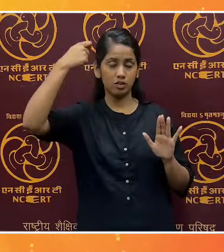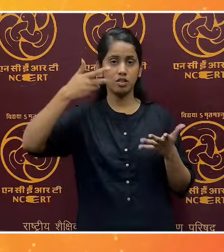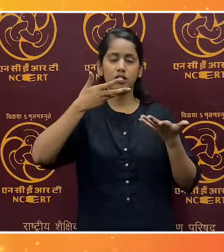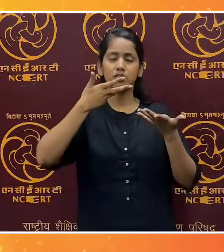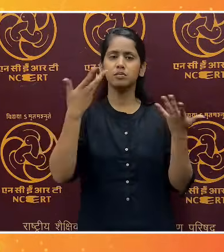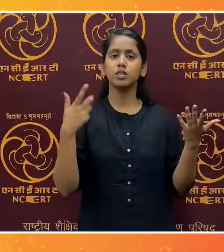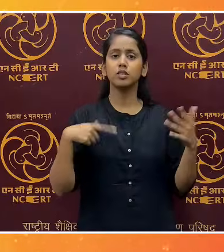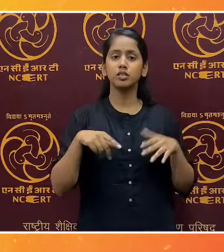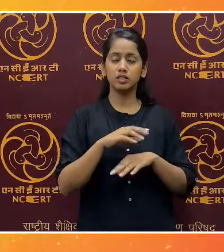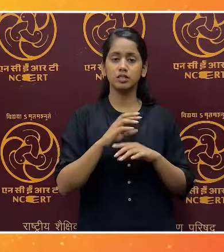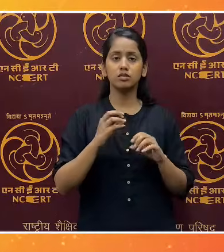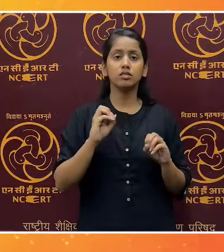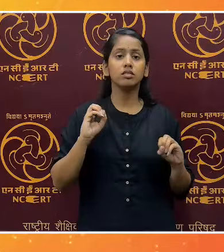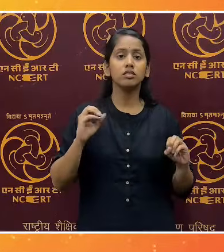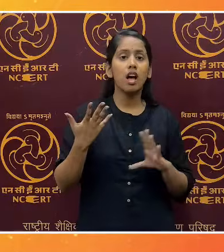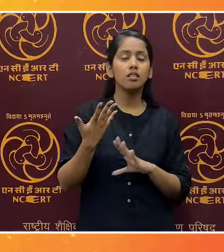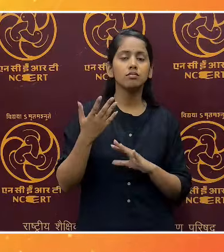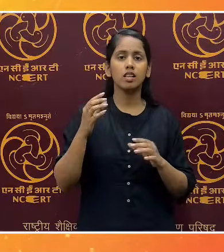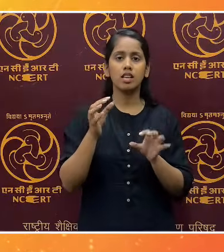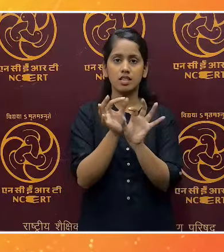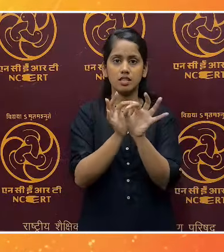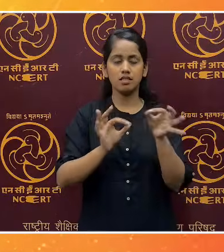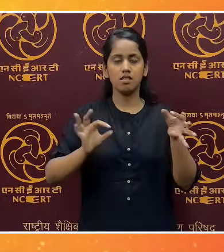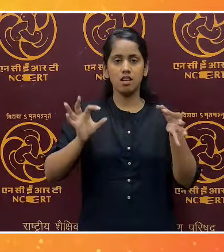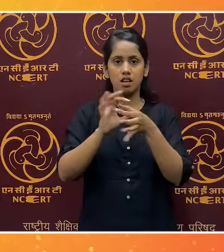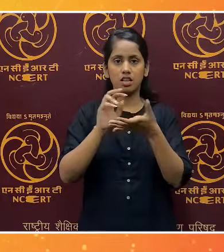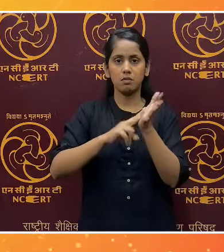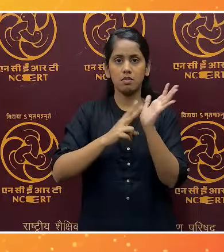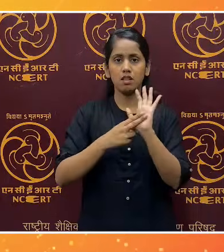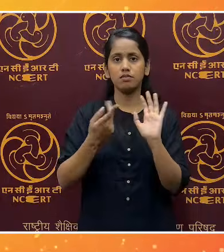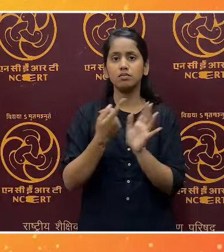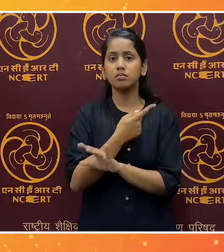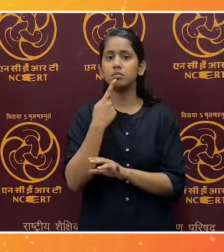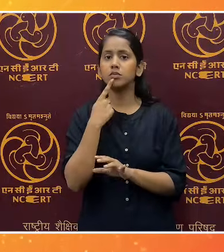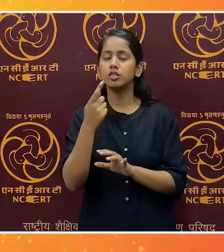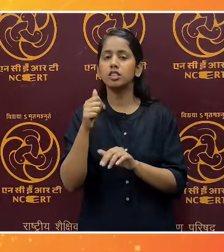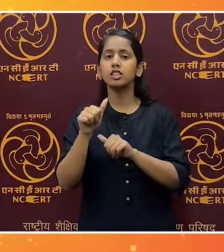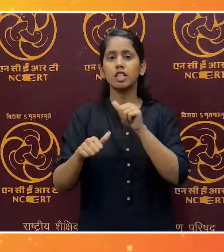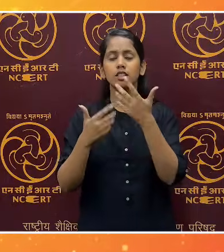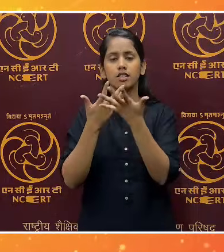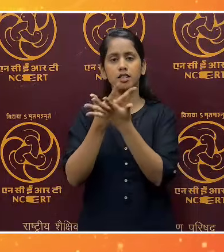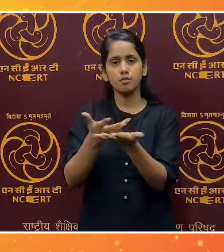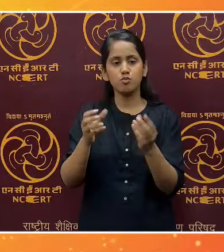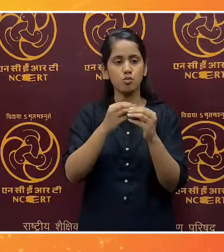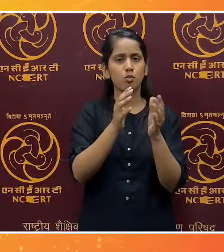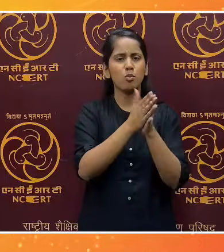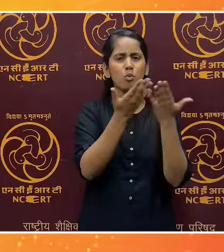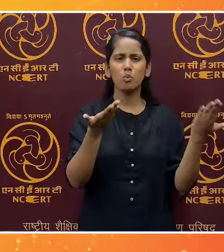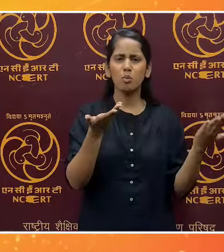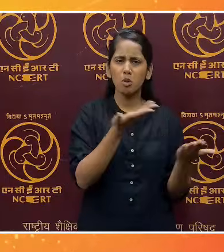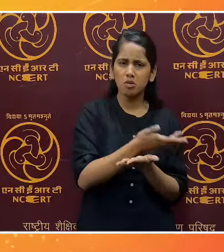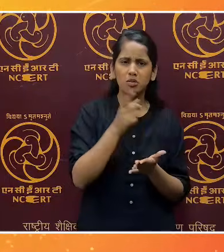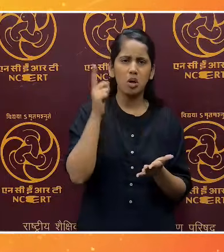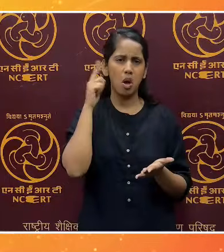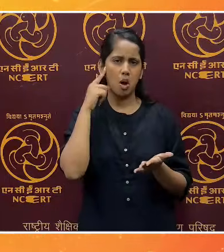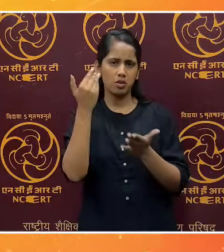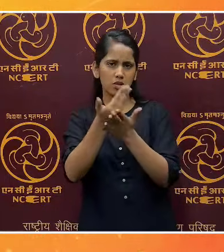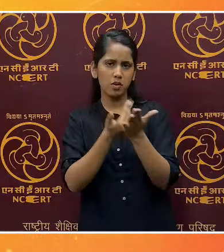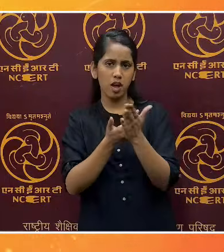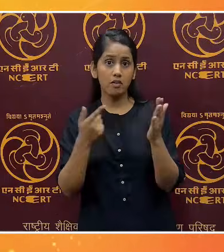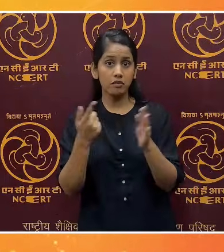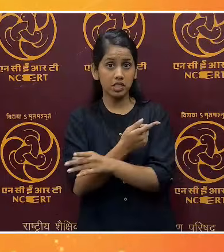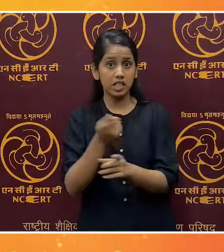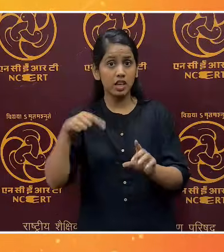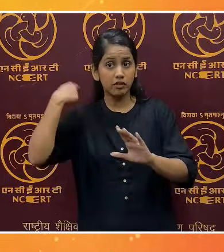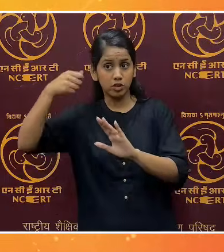you're creating them, NCERT is creating them, they matter a lot. Though we have enough resources, we have textbooks, we have audio programs, still we need these